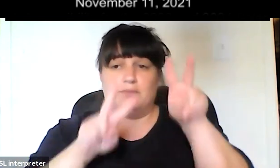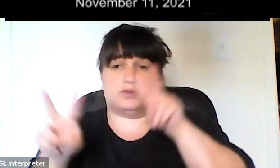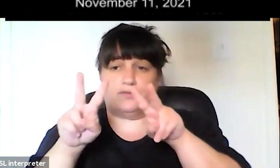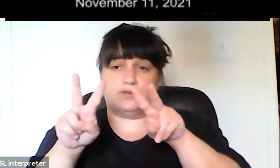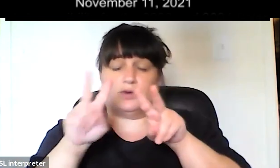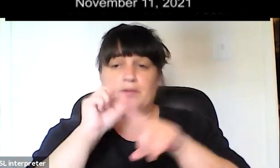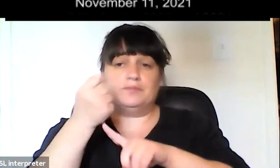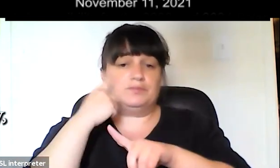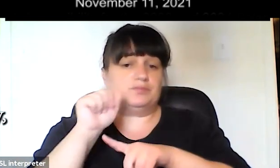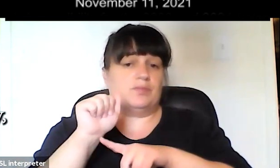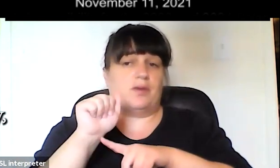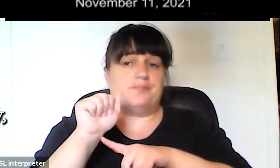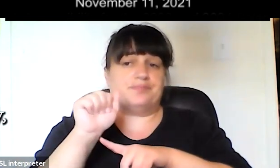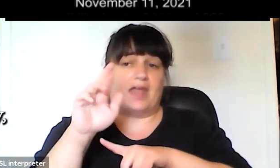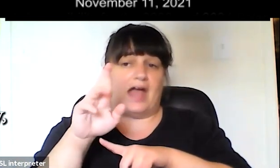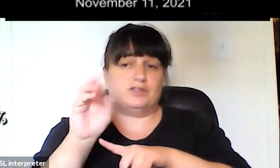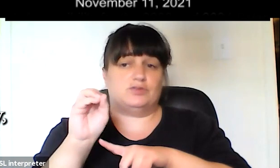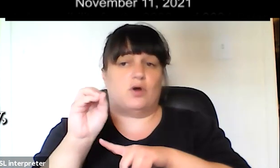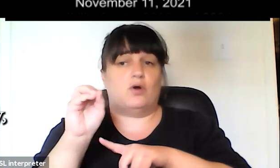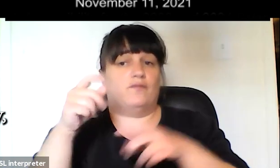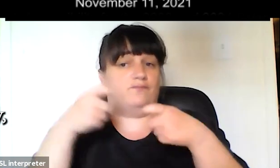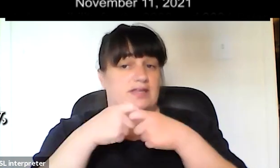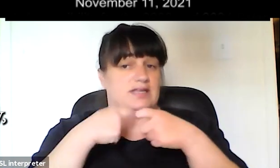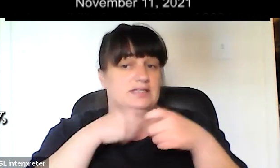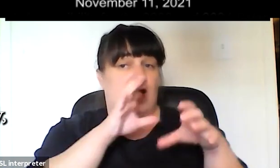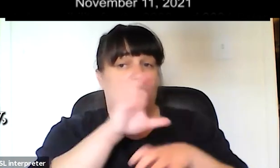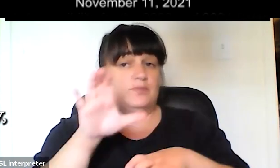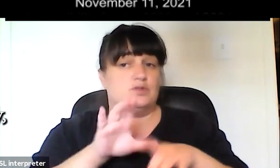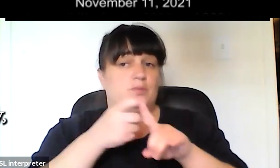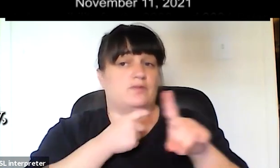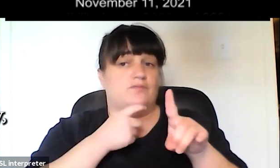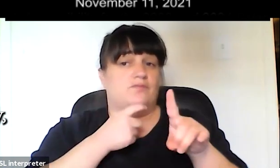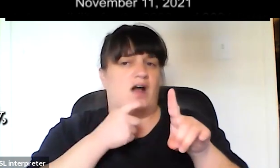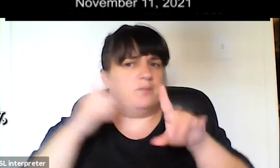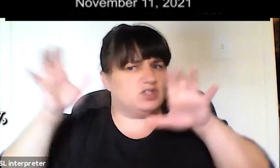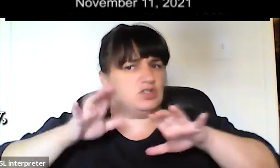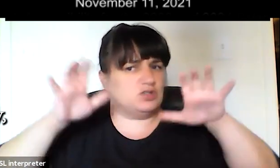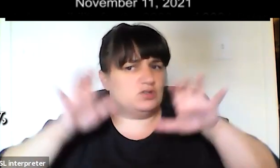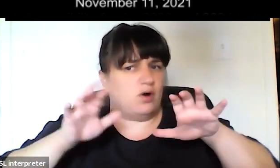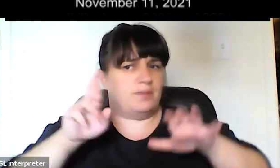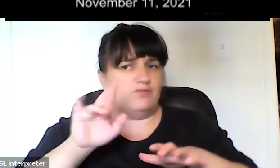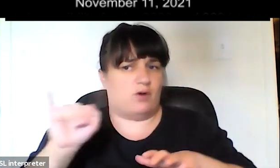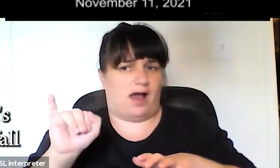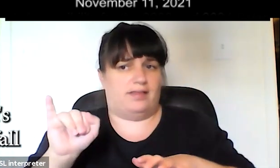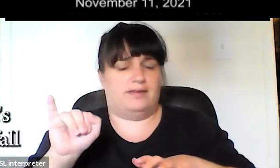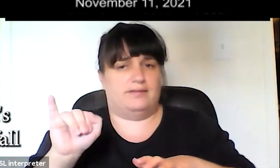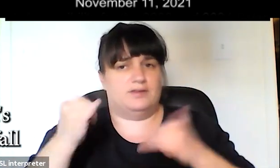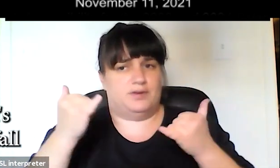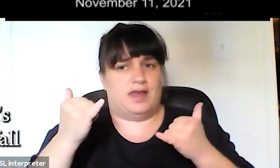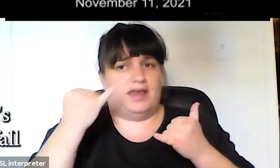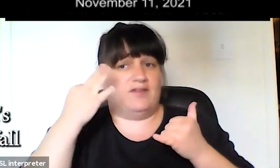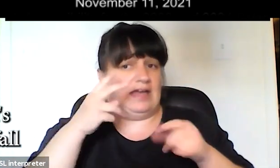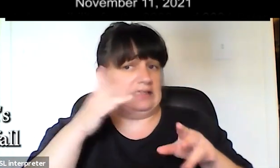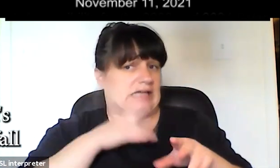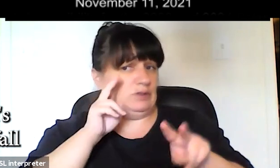Center for Astrophysics. Today, I am zooming in from a very, very stormy Rhode Island. If I tend to look